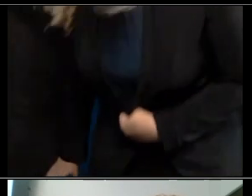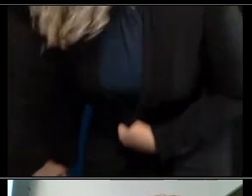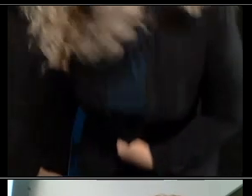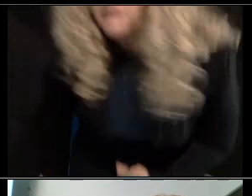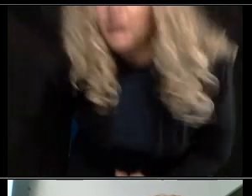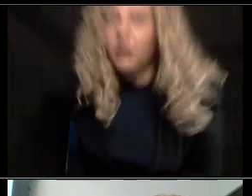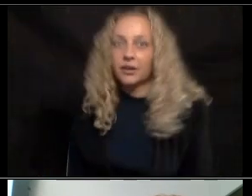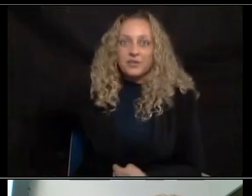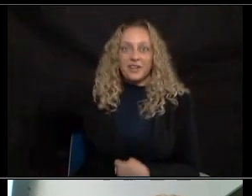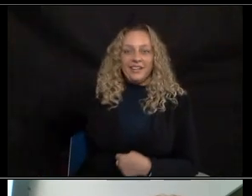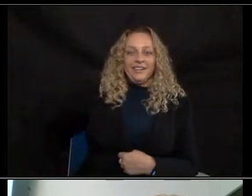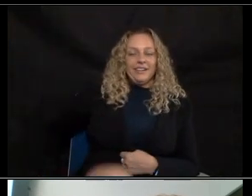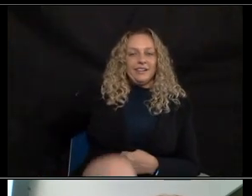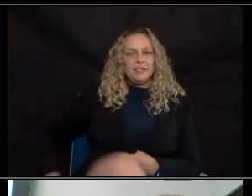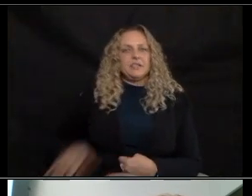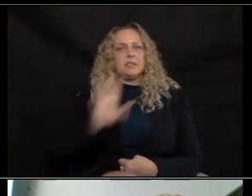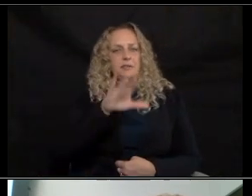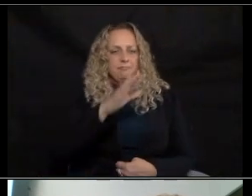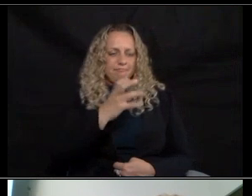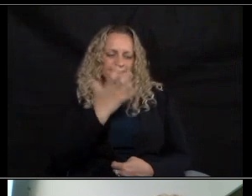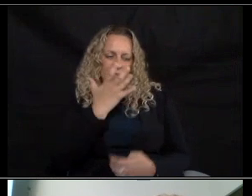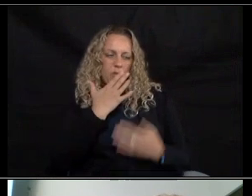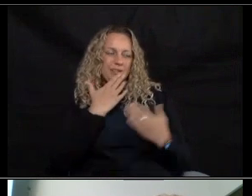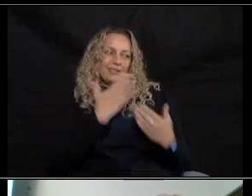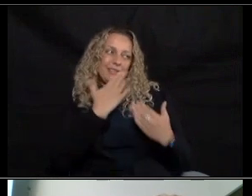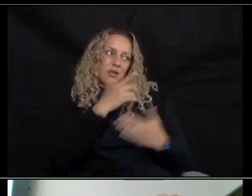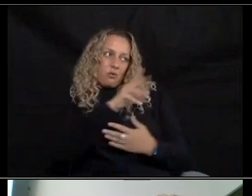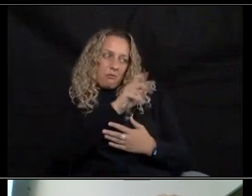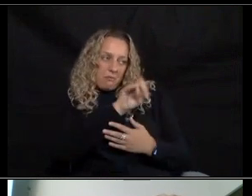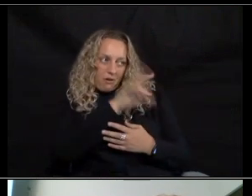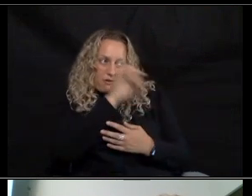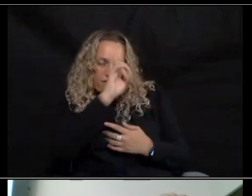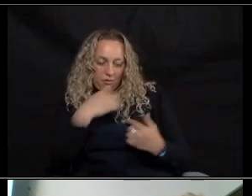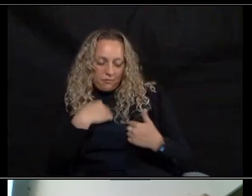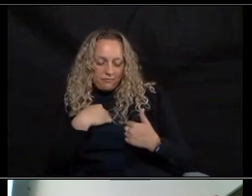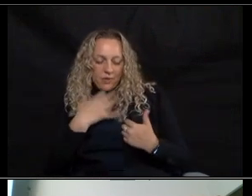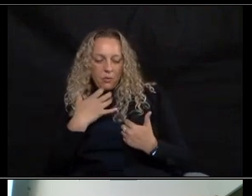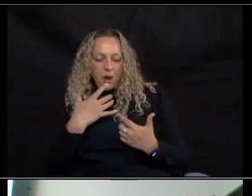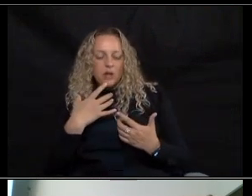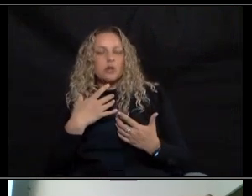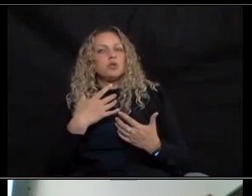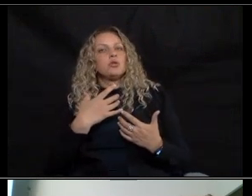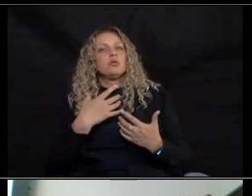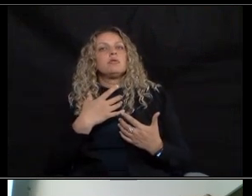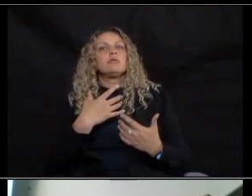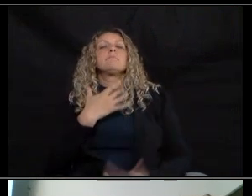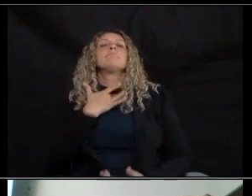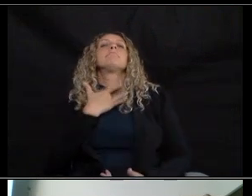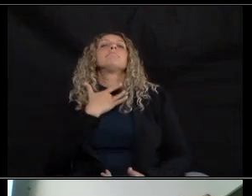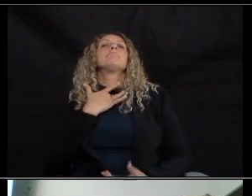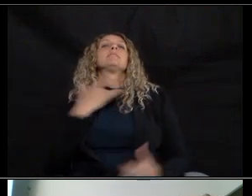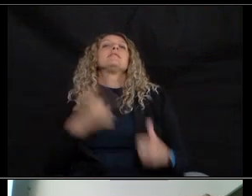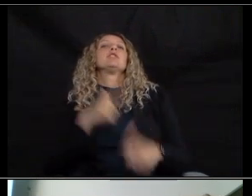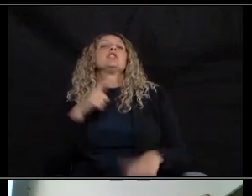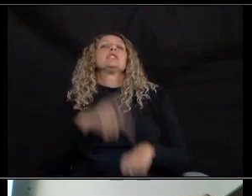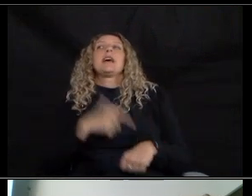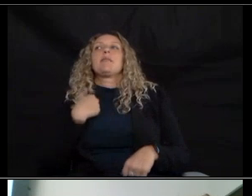speak. Thank you, Mayor. And I guess I'll bite my tongue. And it's really the first time I can